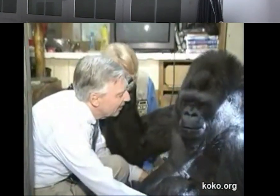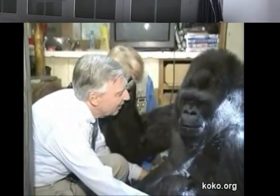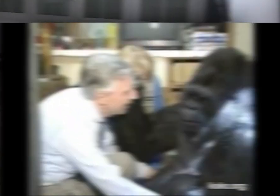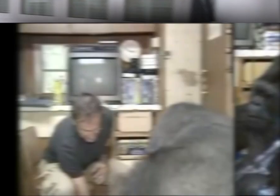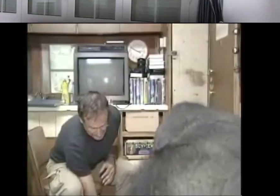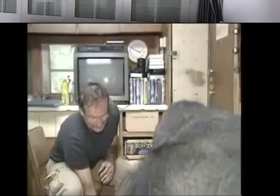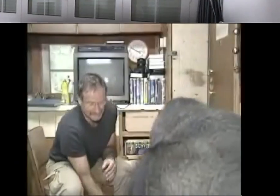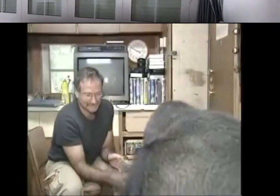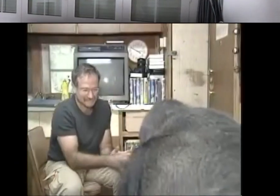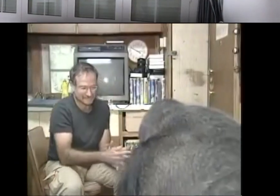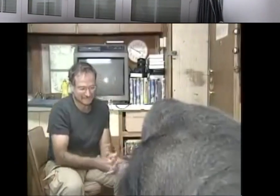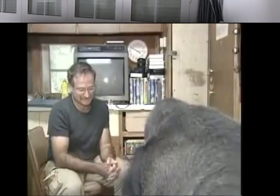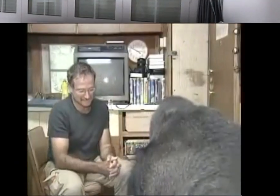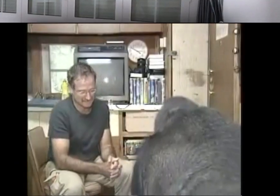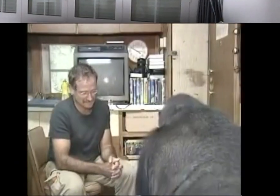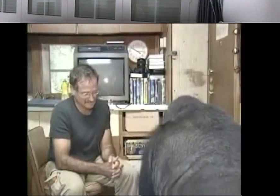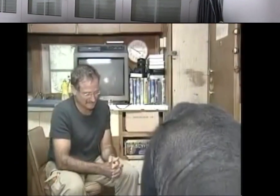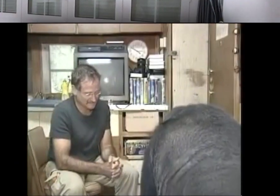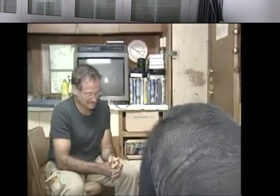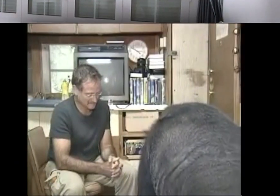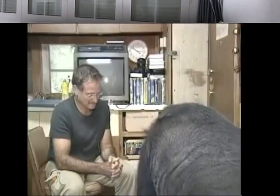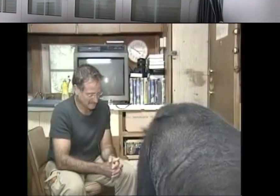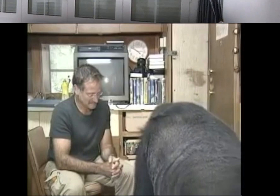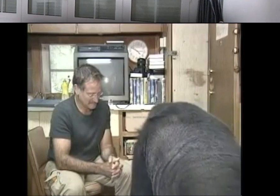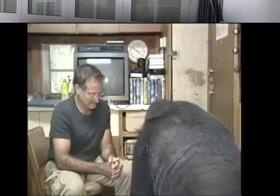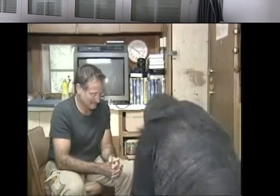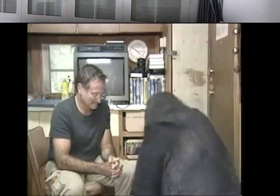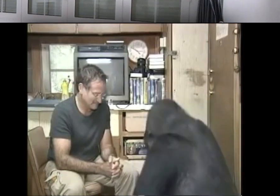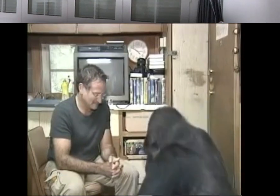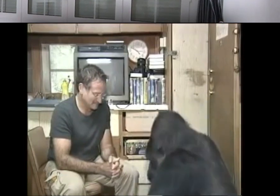She loves it's Koko. He's such a gentle. We shared something extraordinary.